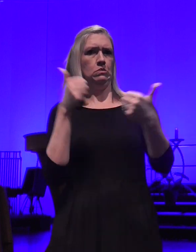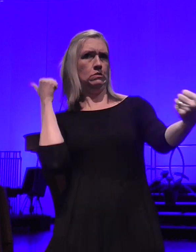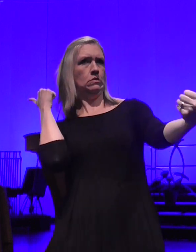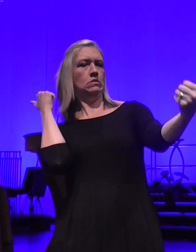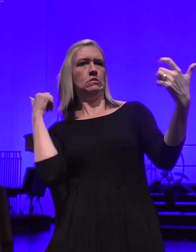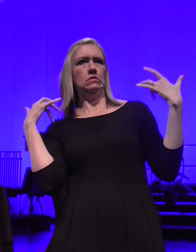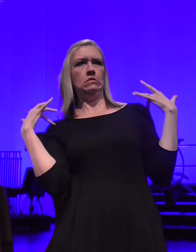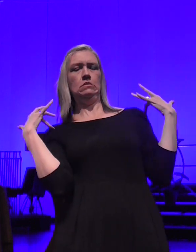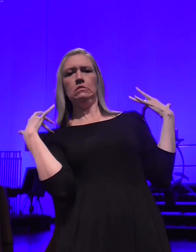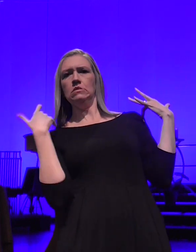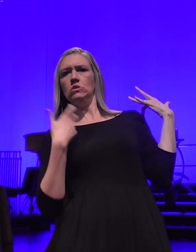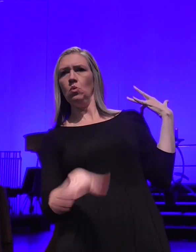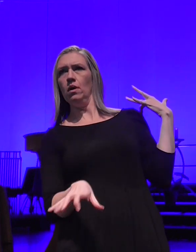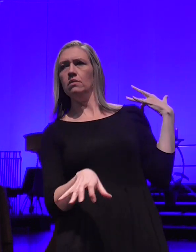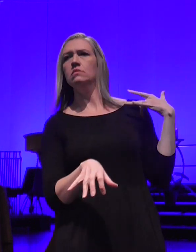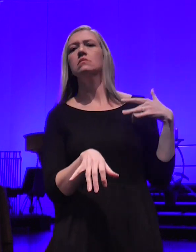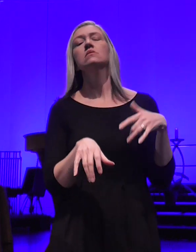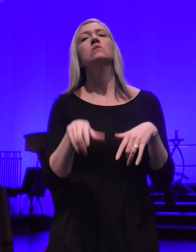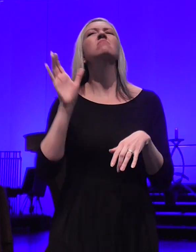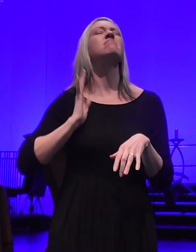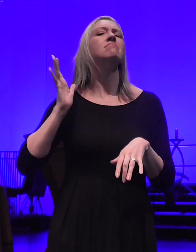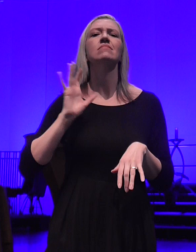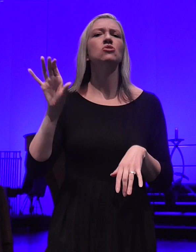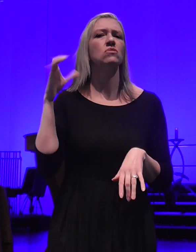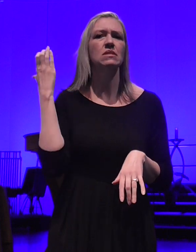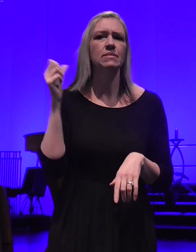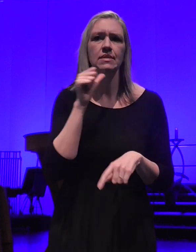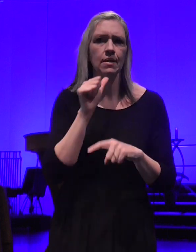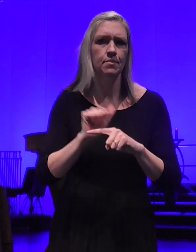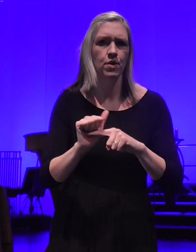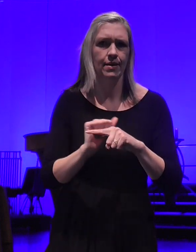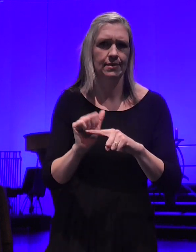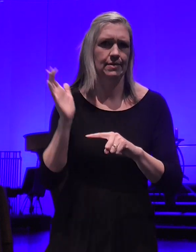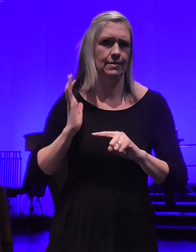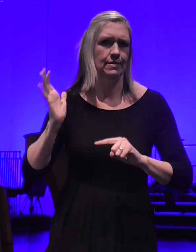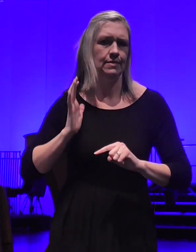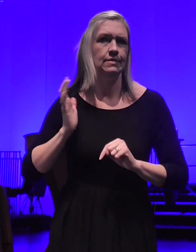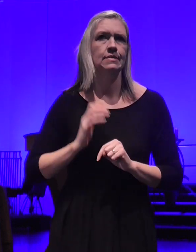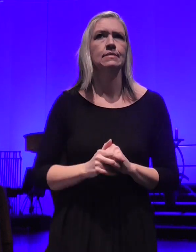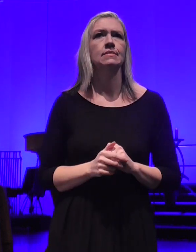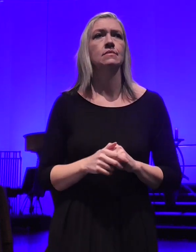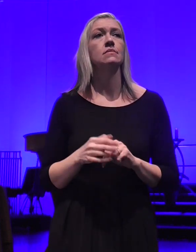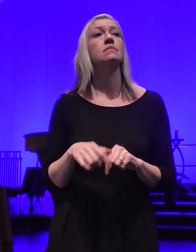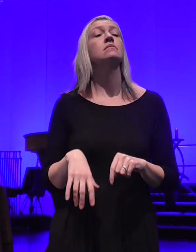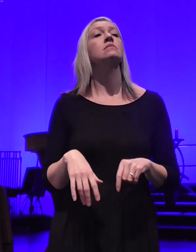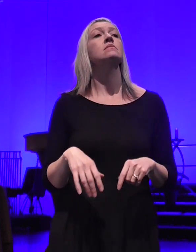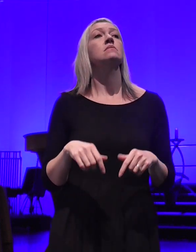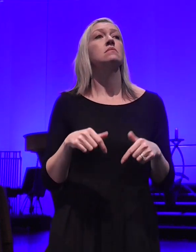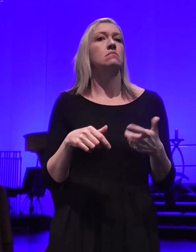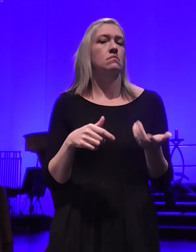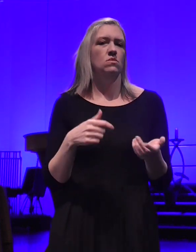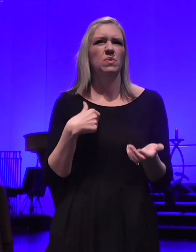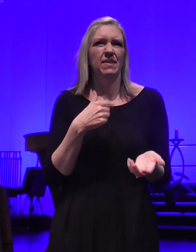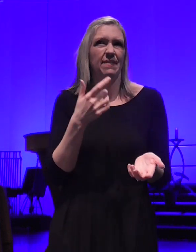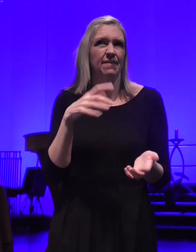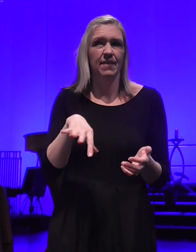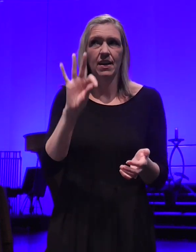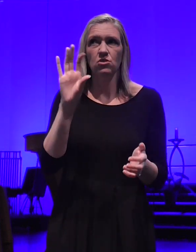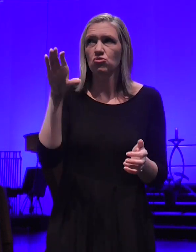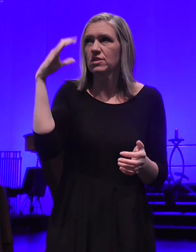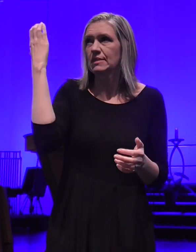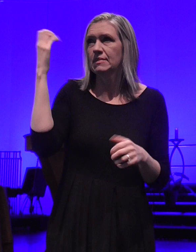Christmas wasn't practiced then. And we find in Christmas time that everything